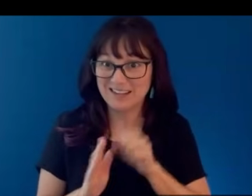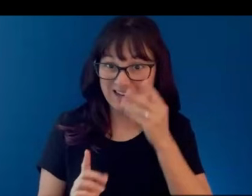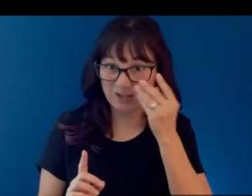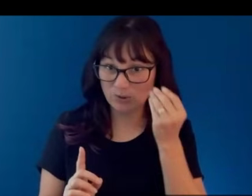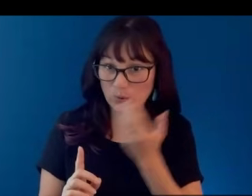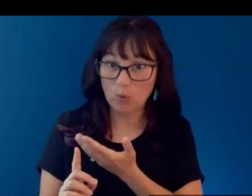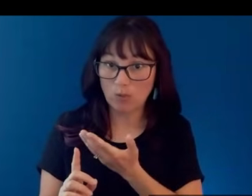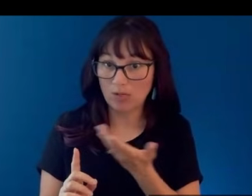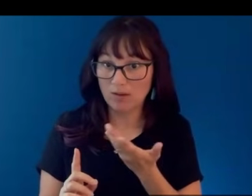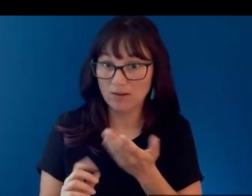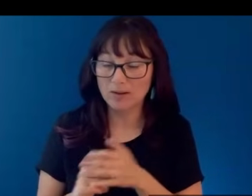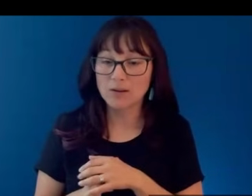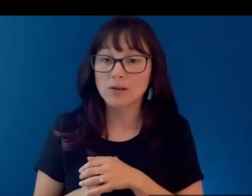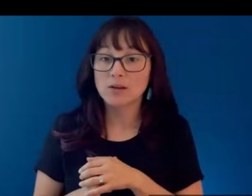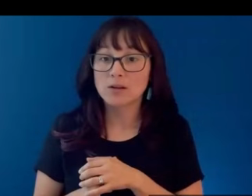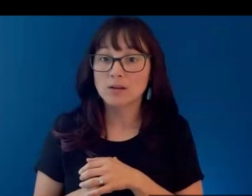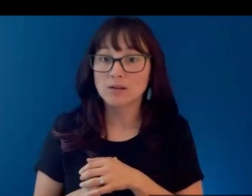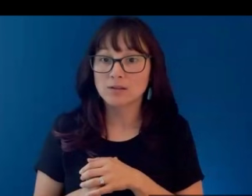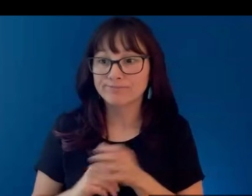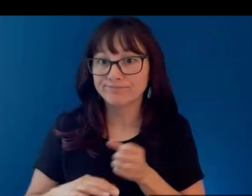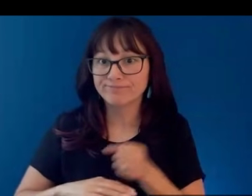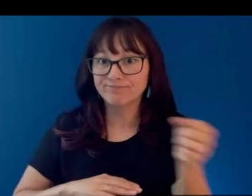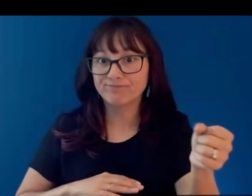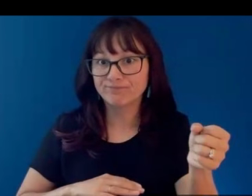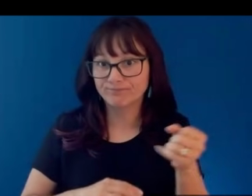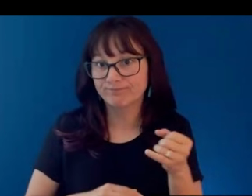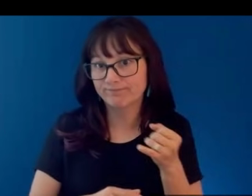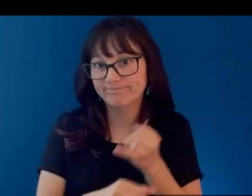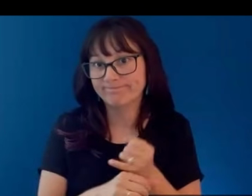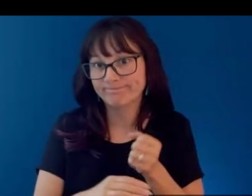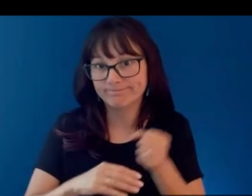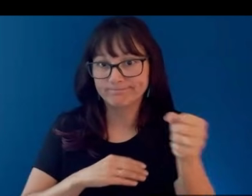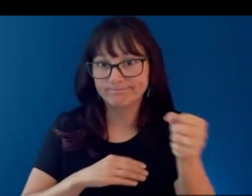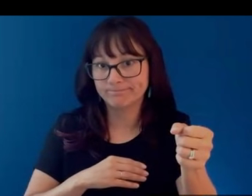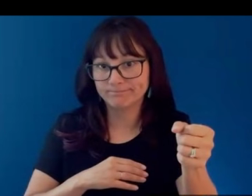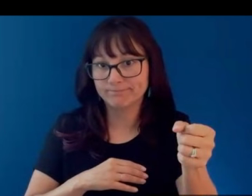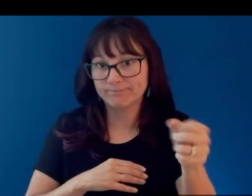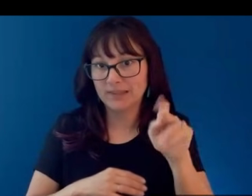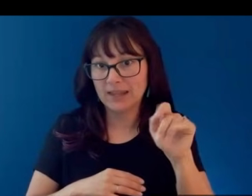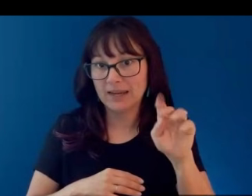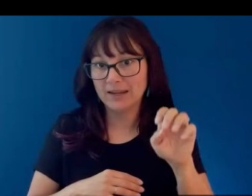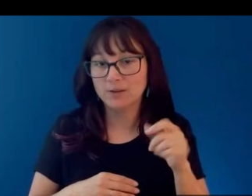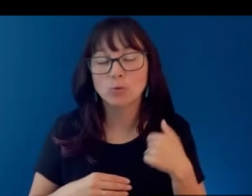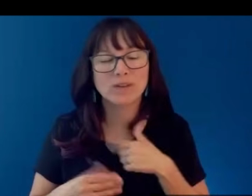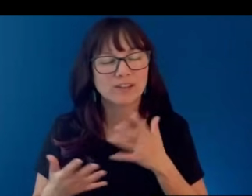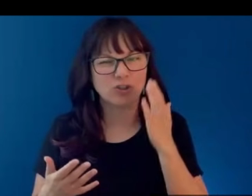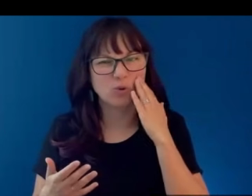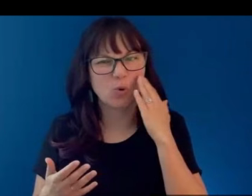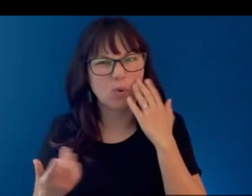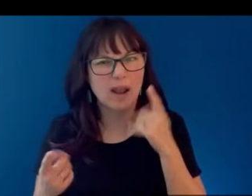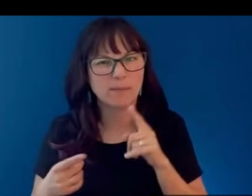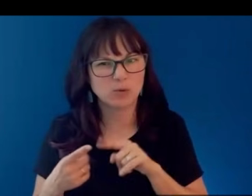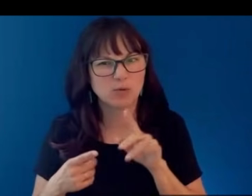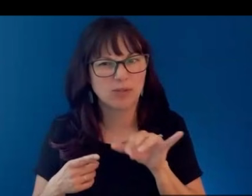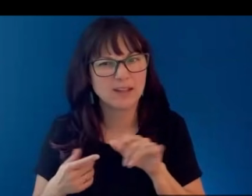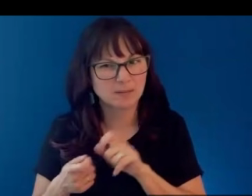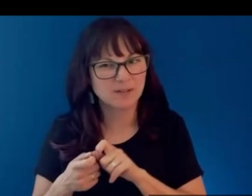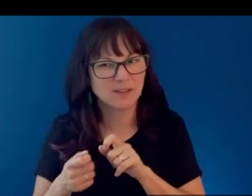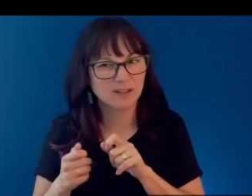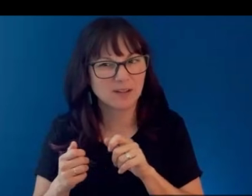her, was we'll institutionalize Katie. And we all know what happens when you do that, particularly to a